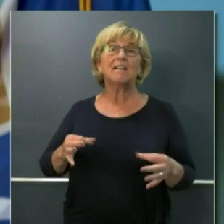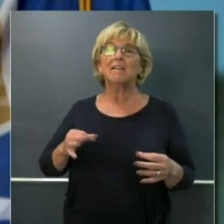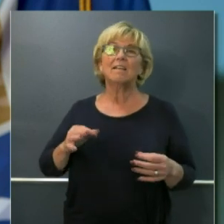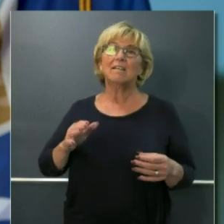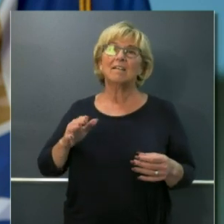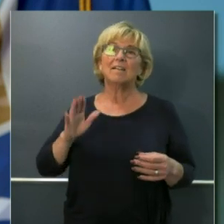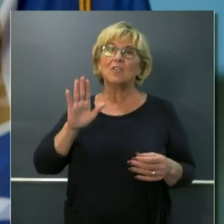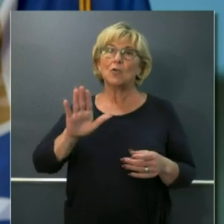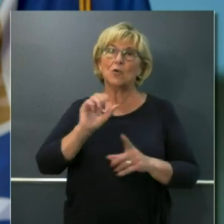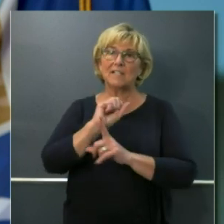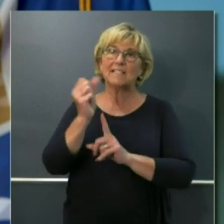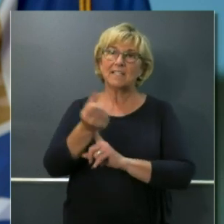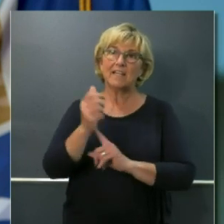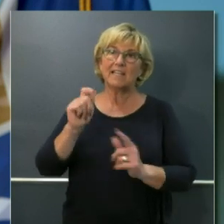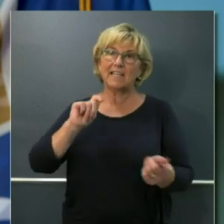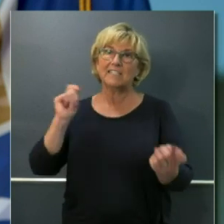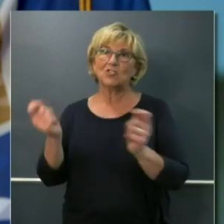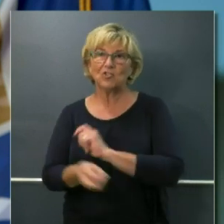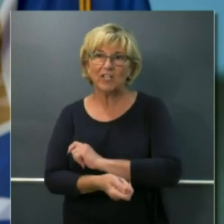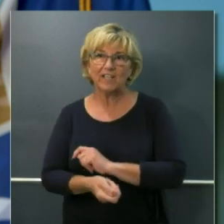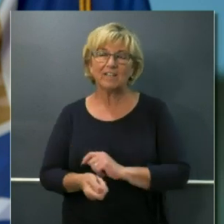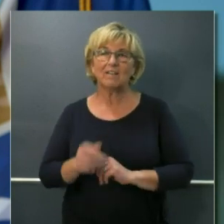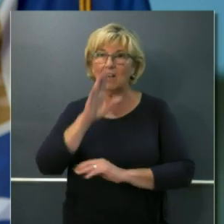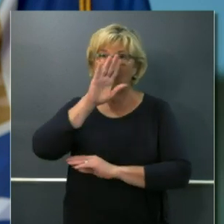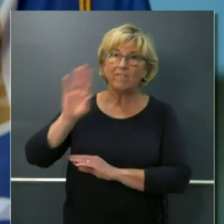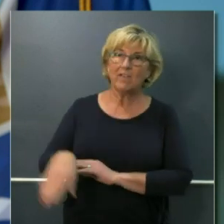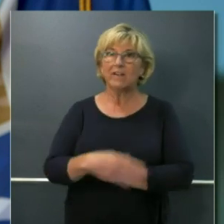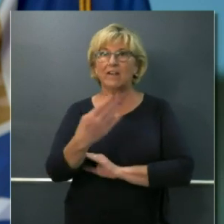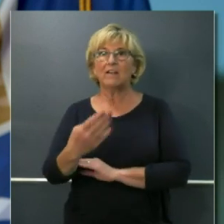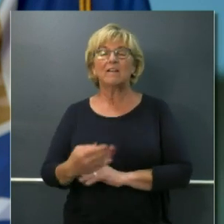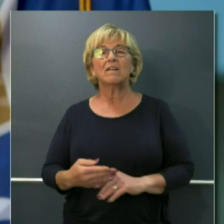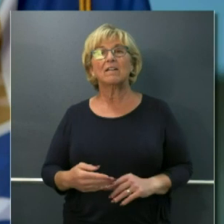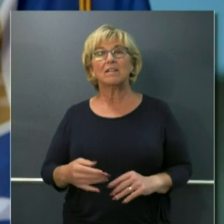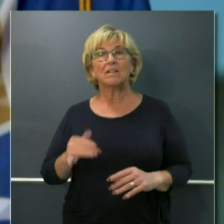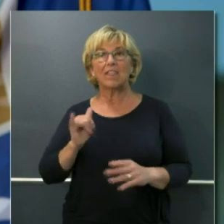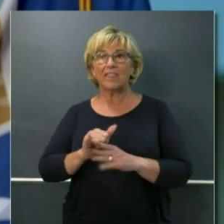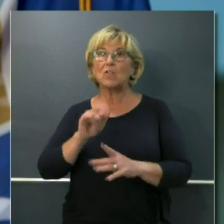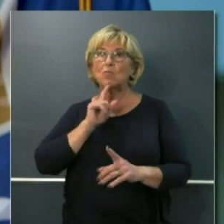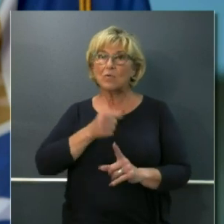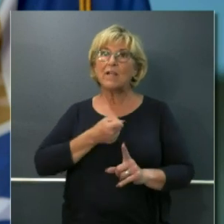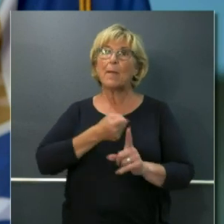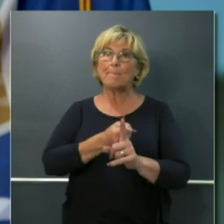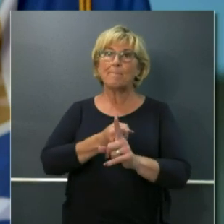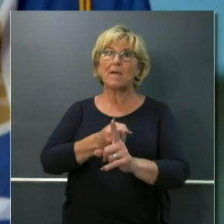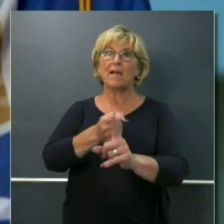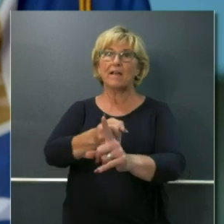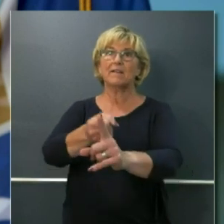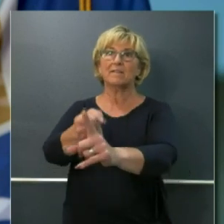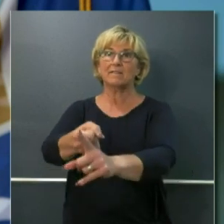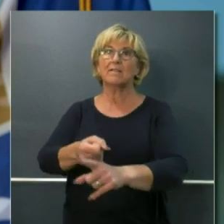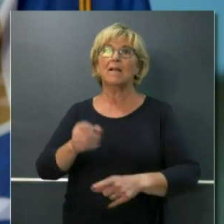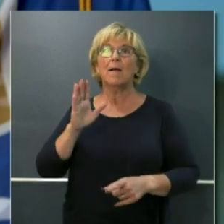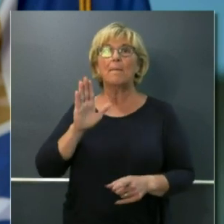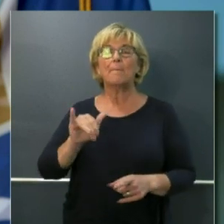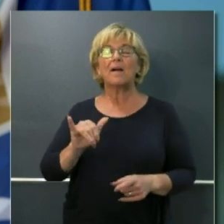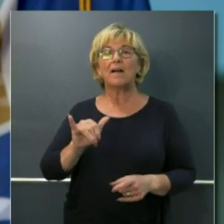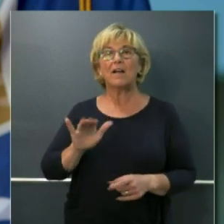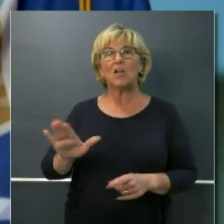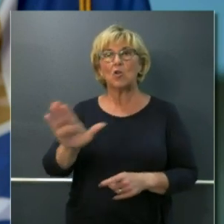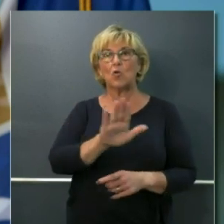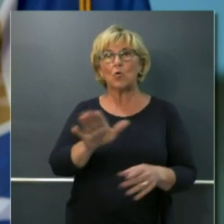can change overnight, actuals, reality is radically impacted, again, by those individual